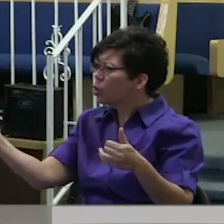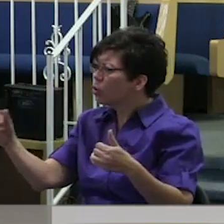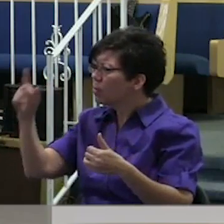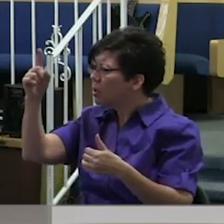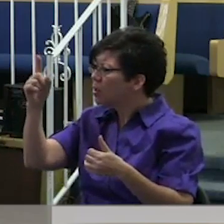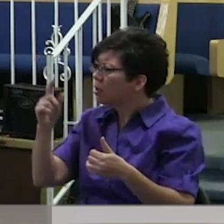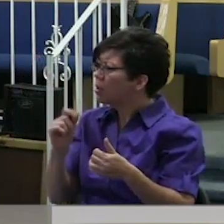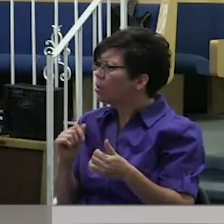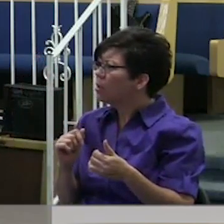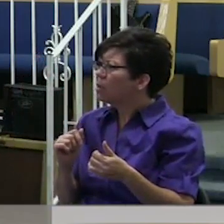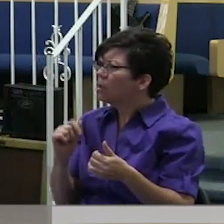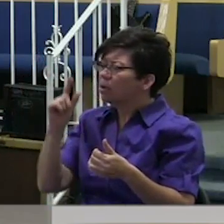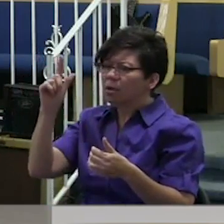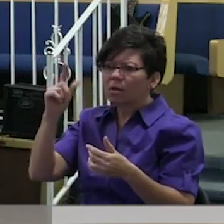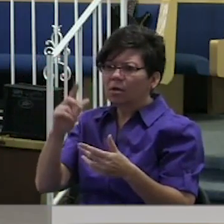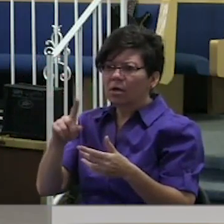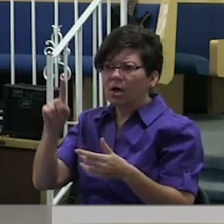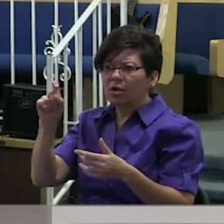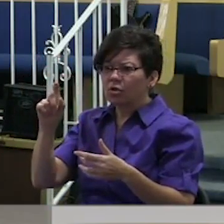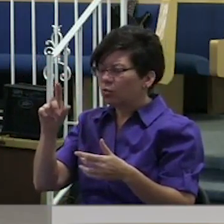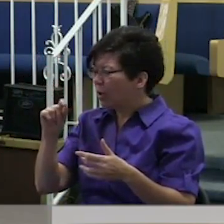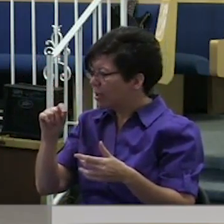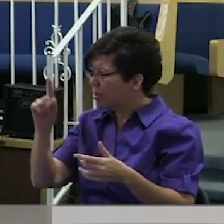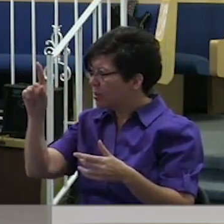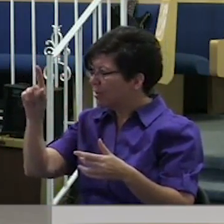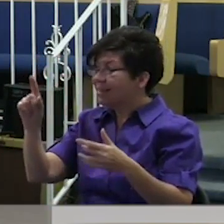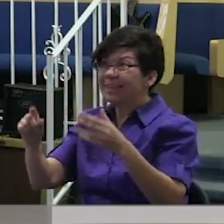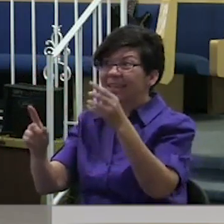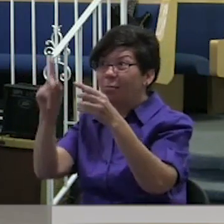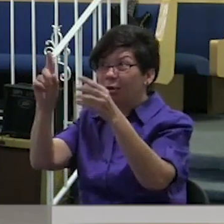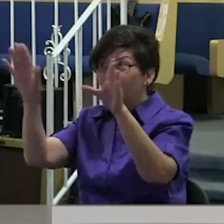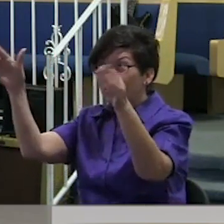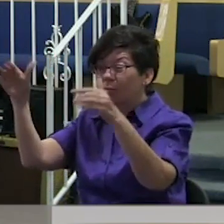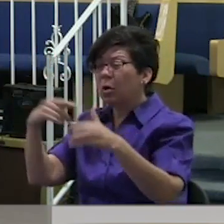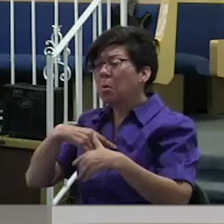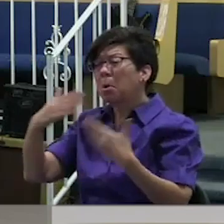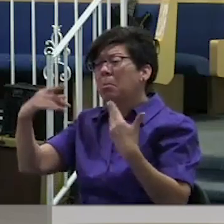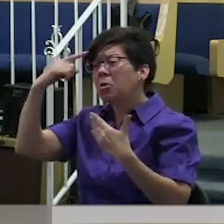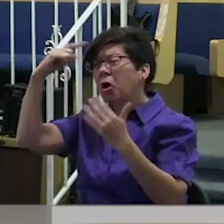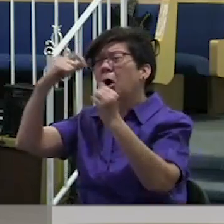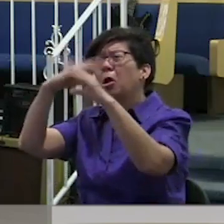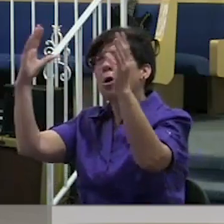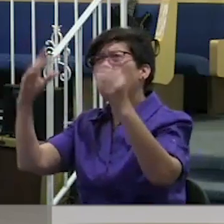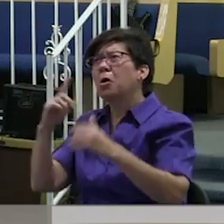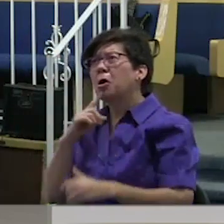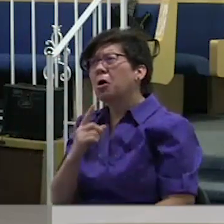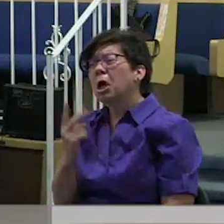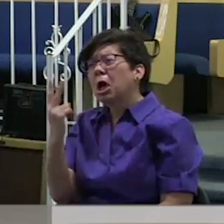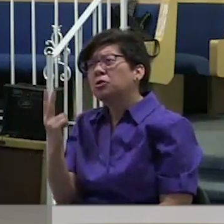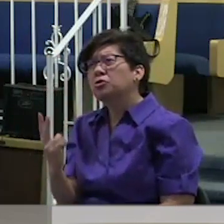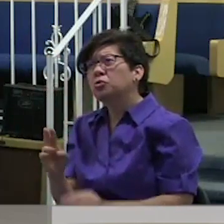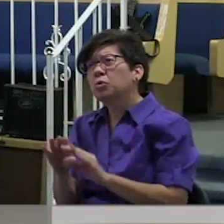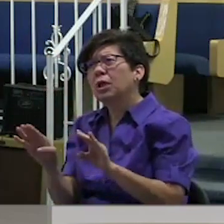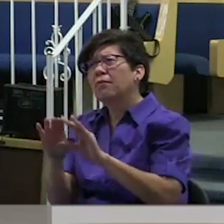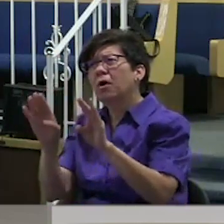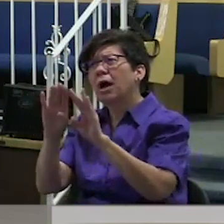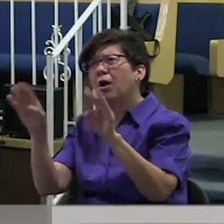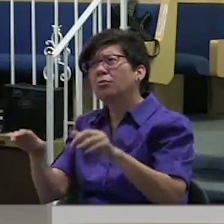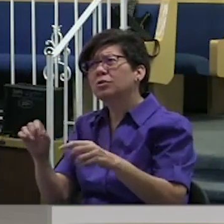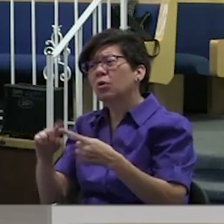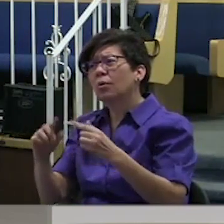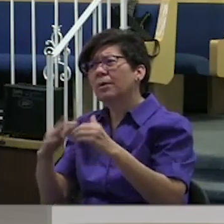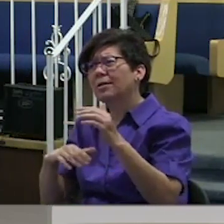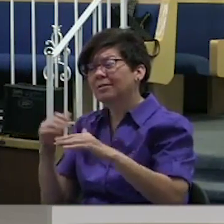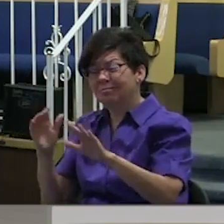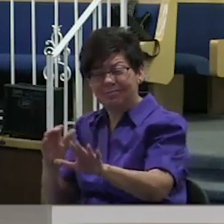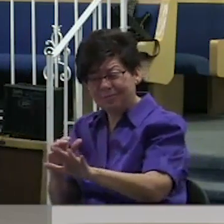upper room, the 120 being in the upper room. We probably just thought about a two-story house or a building,